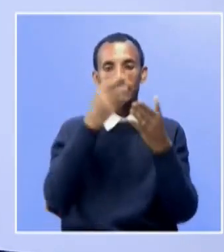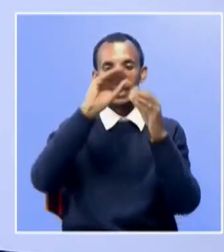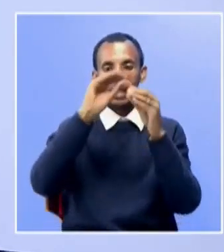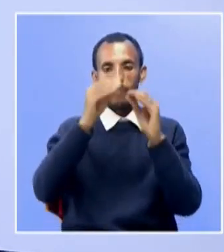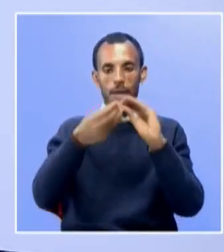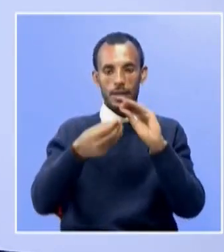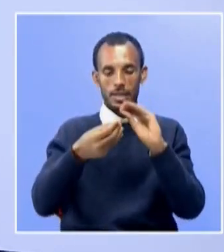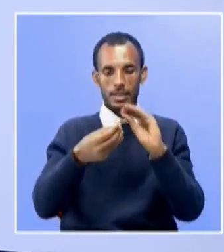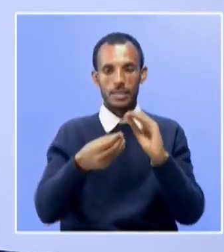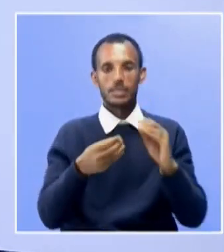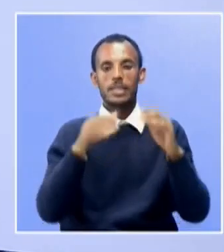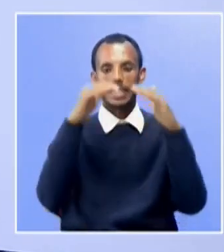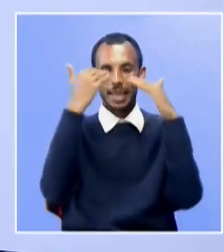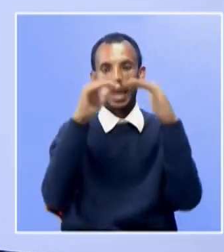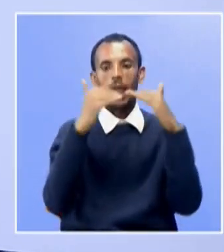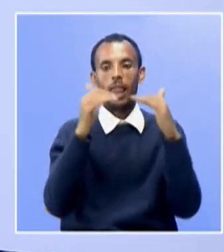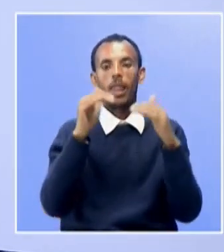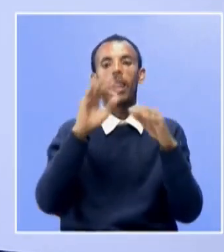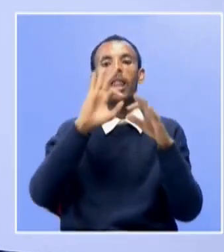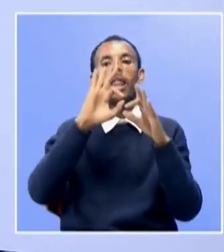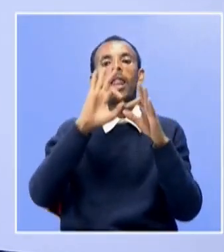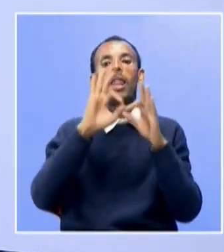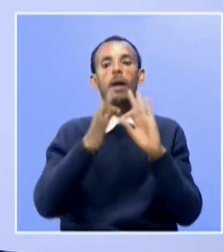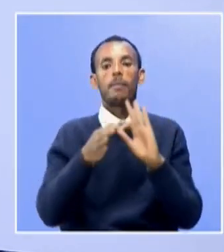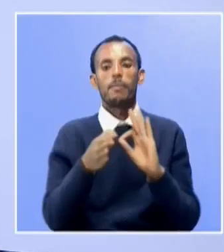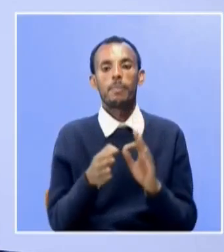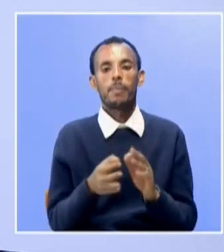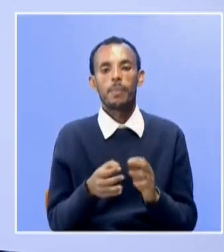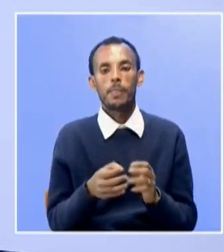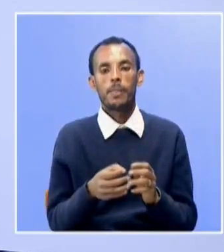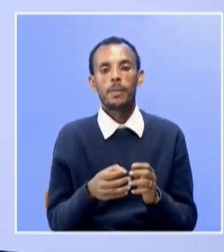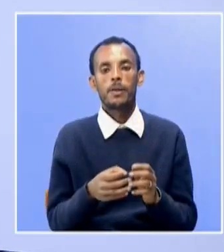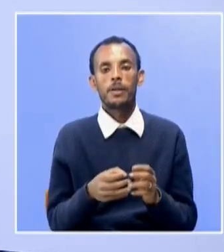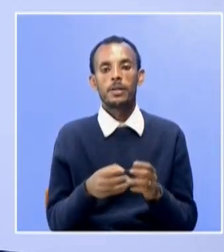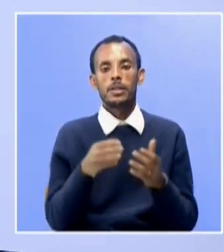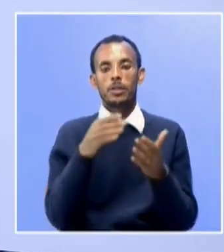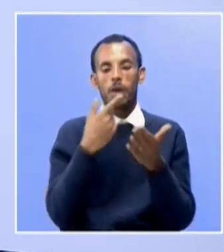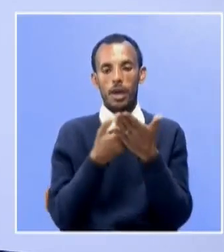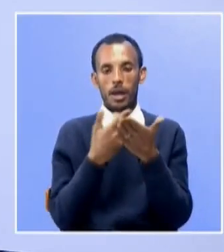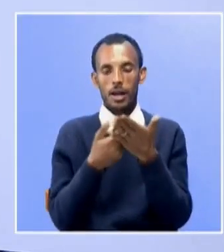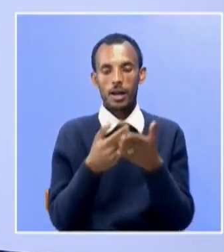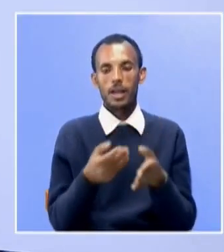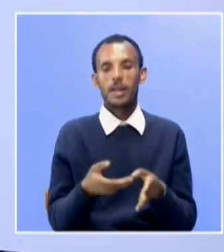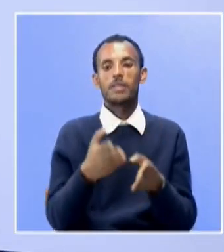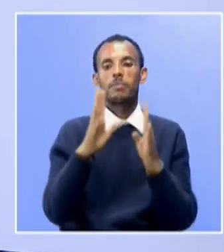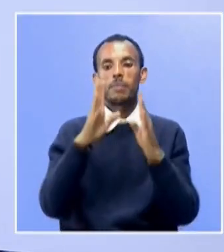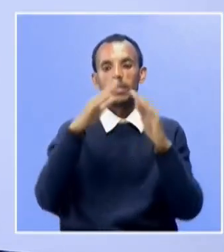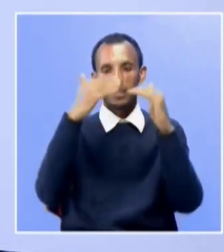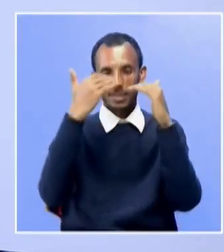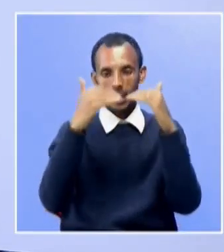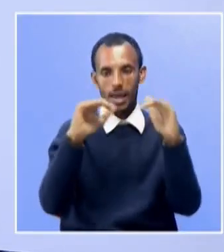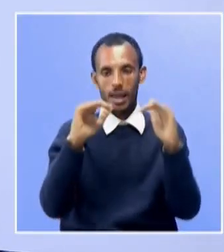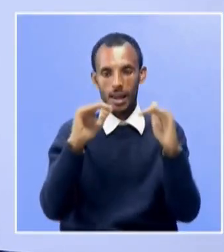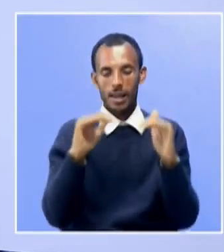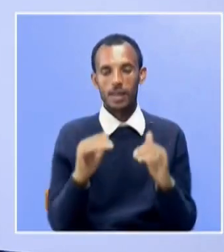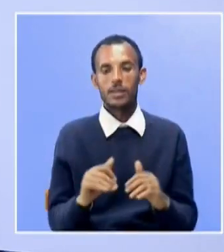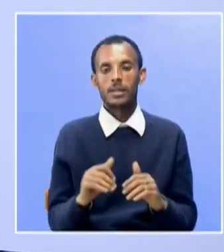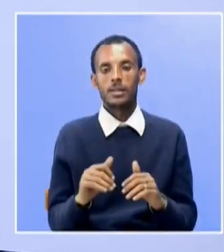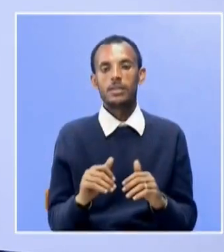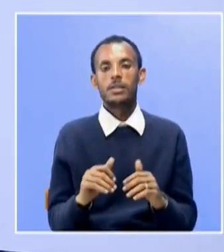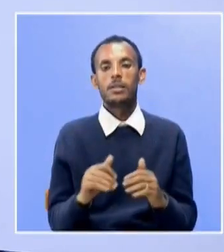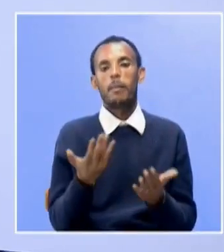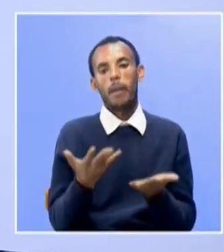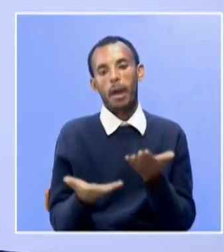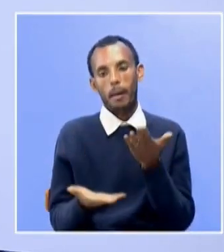must contain these numbers. So here, let me use scale of,